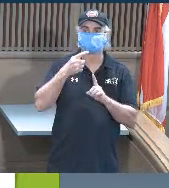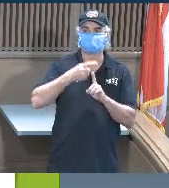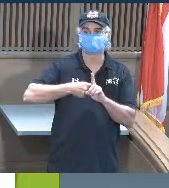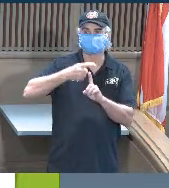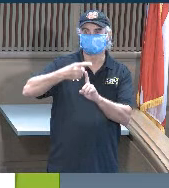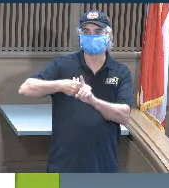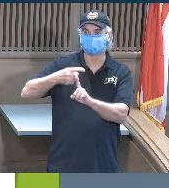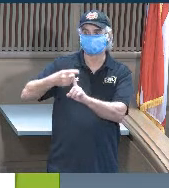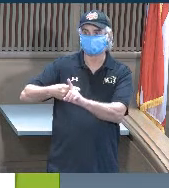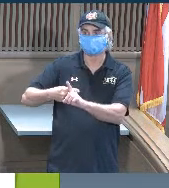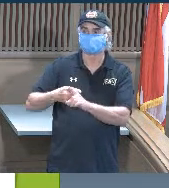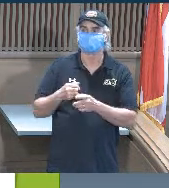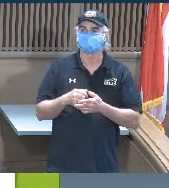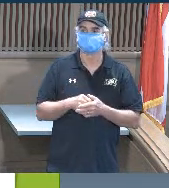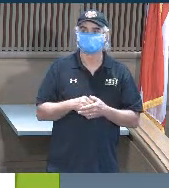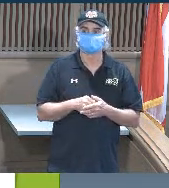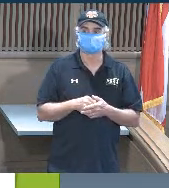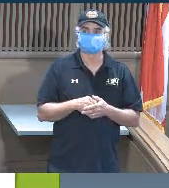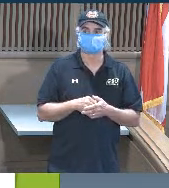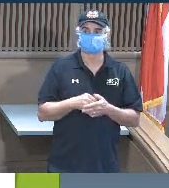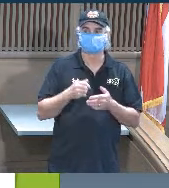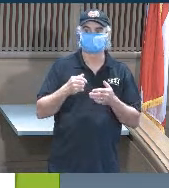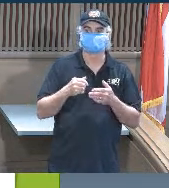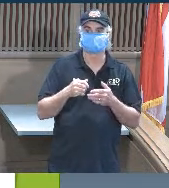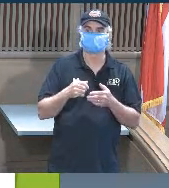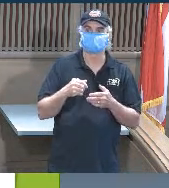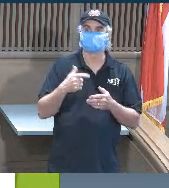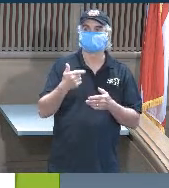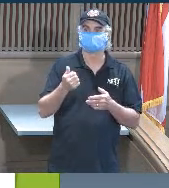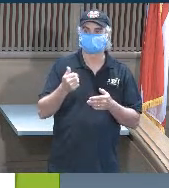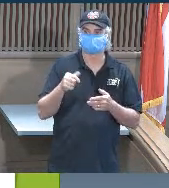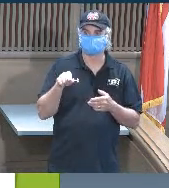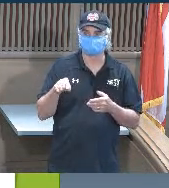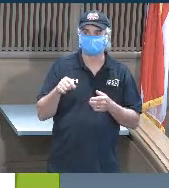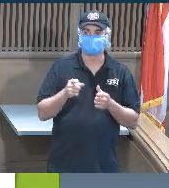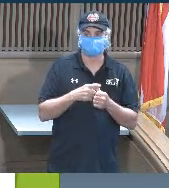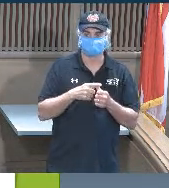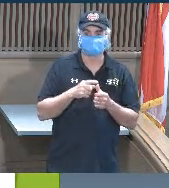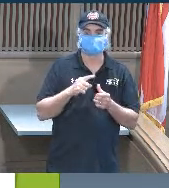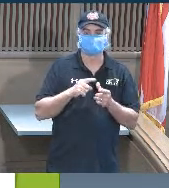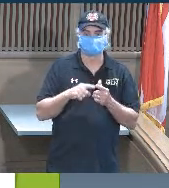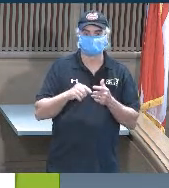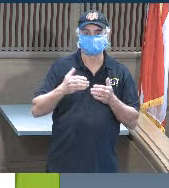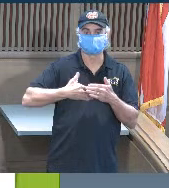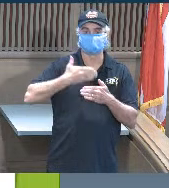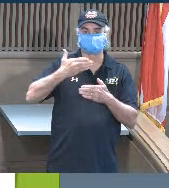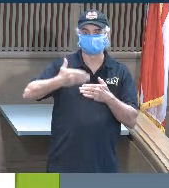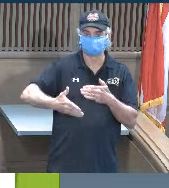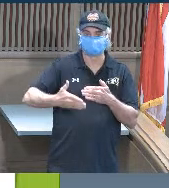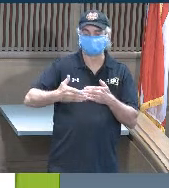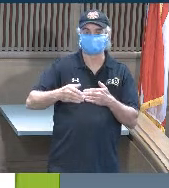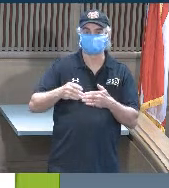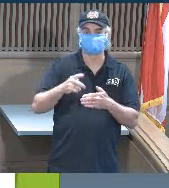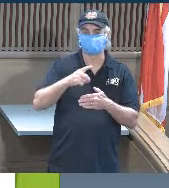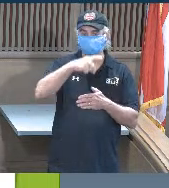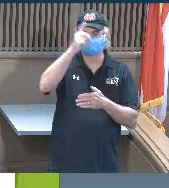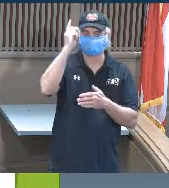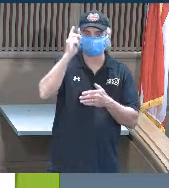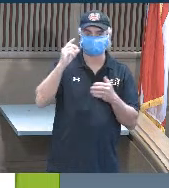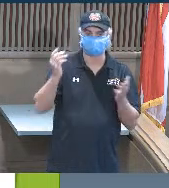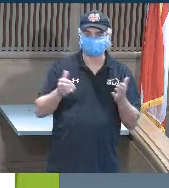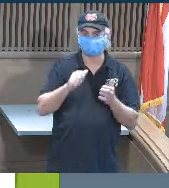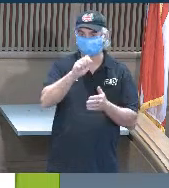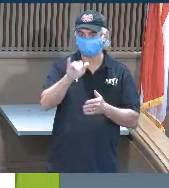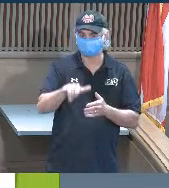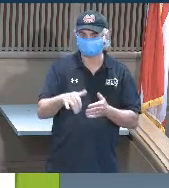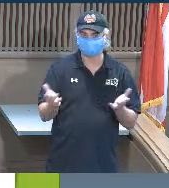the state of Georgia, and the next slide is going to be Dougherty County, the number of people who were partially and fully vaccinated. Both of